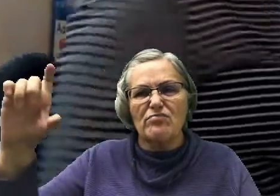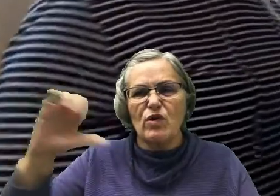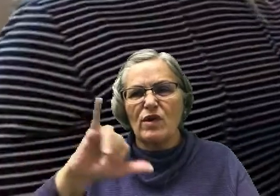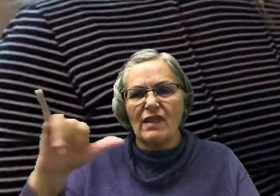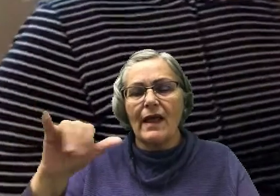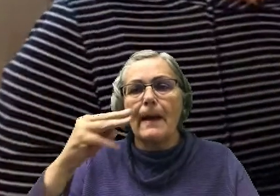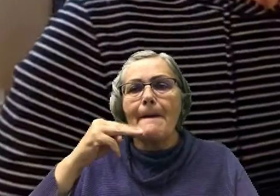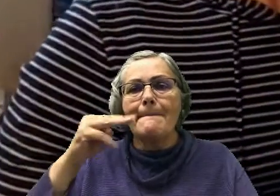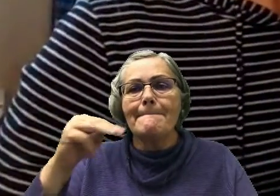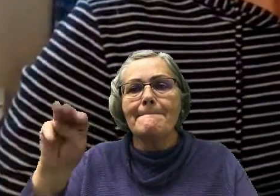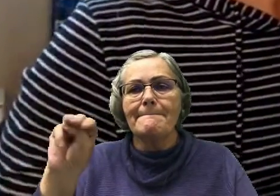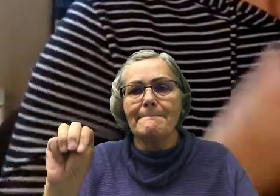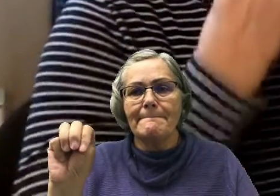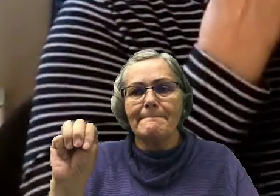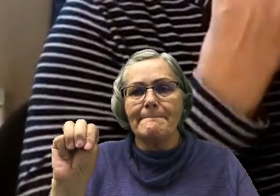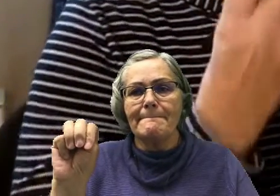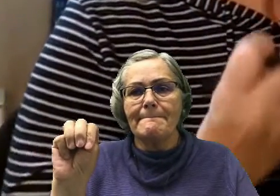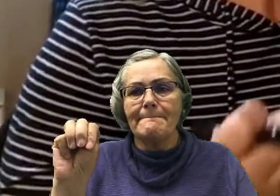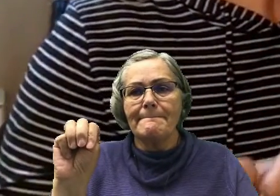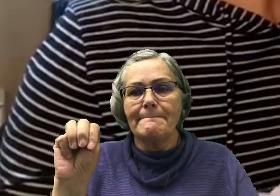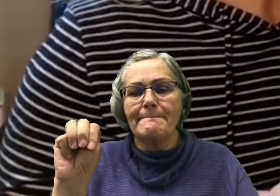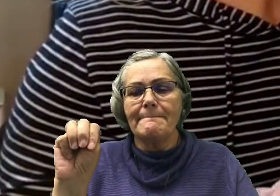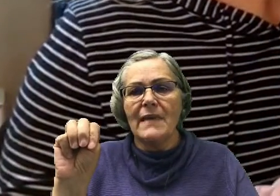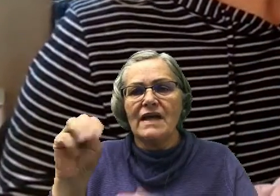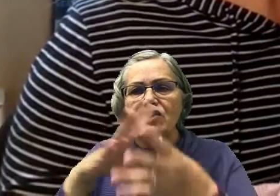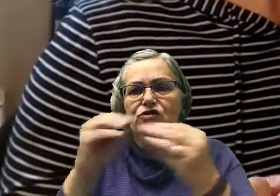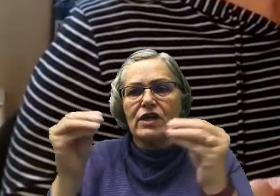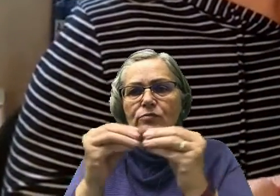Let's keep stretching that word pumpkin.